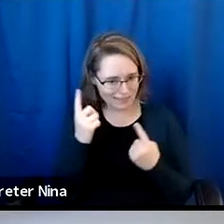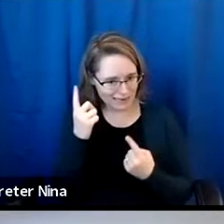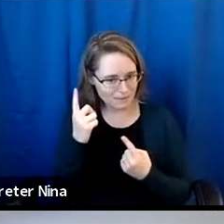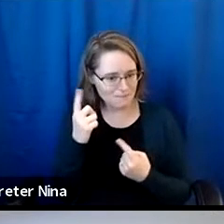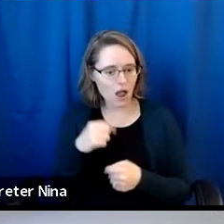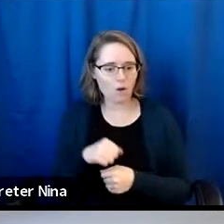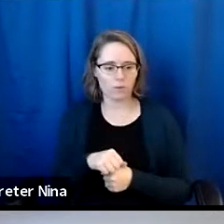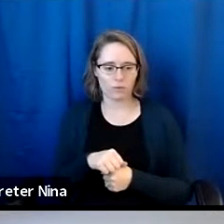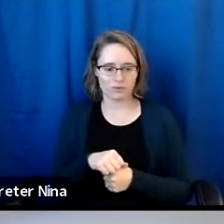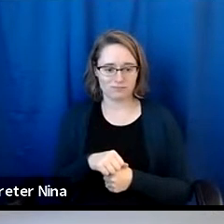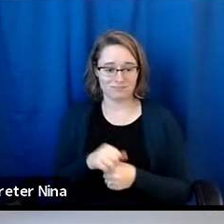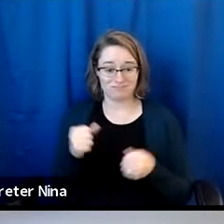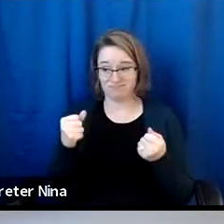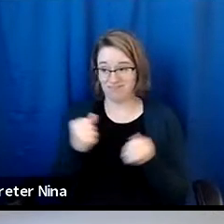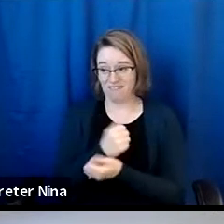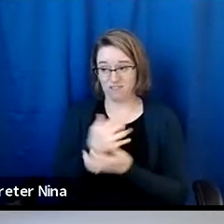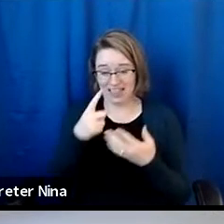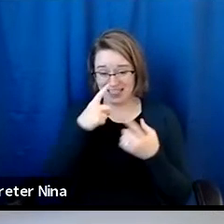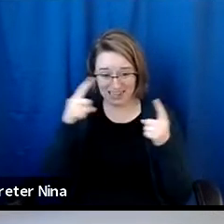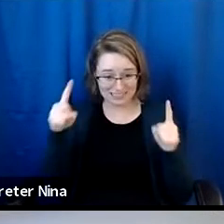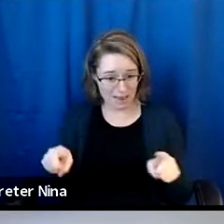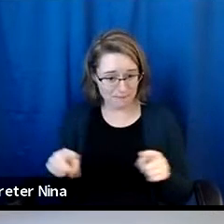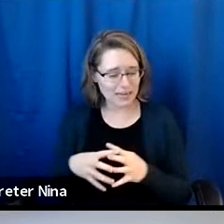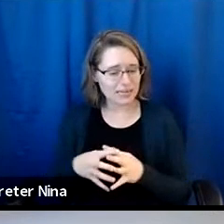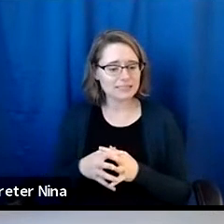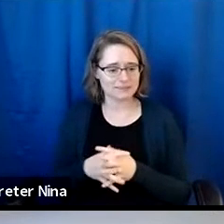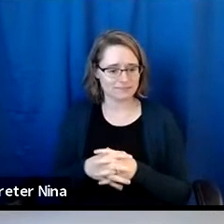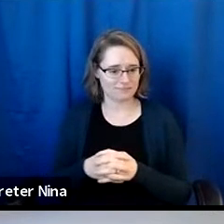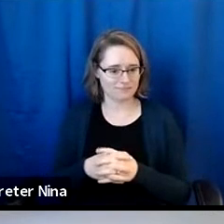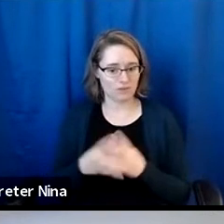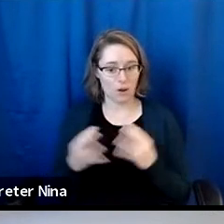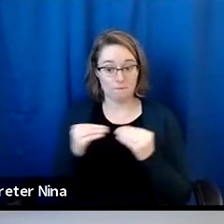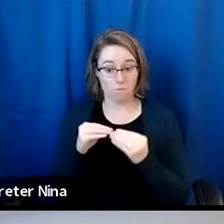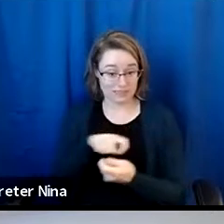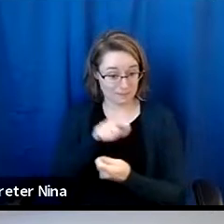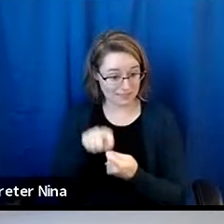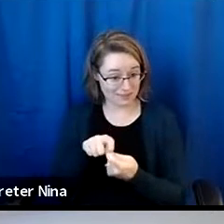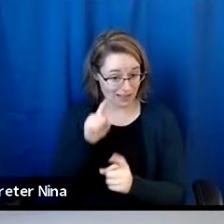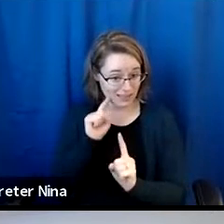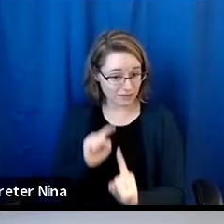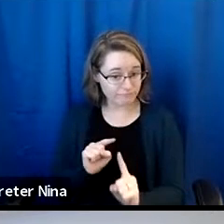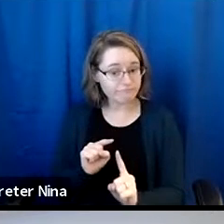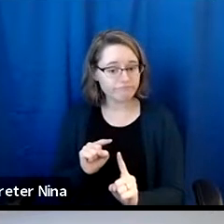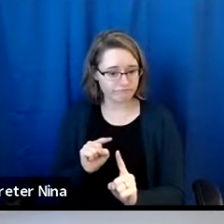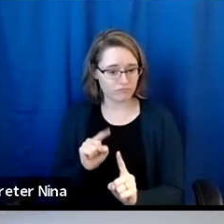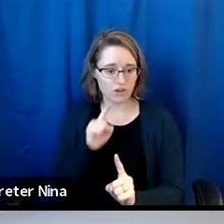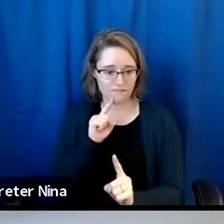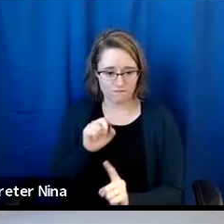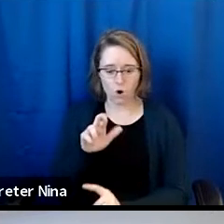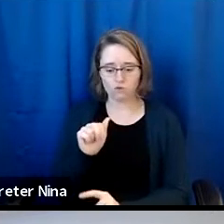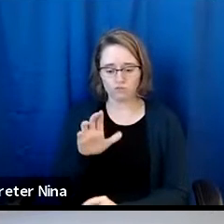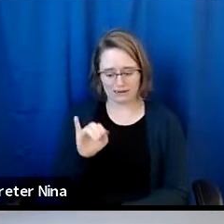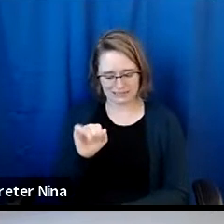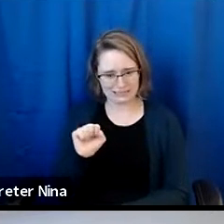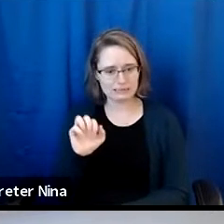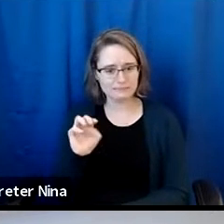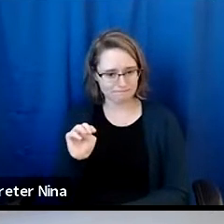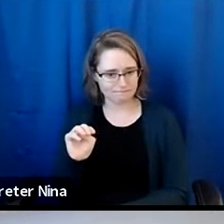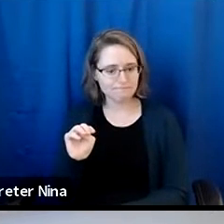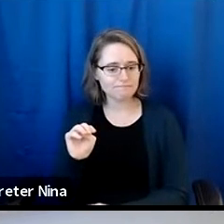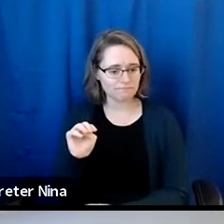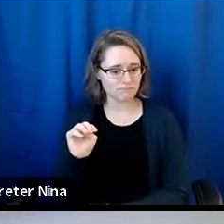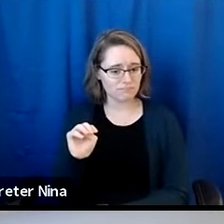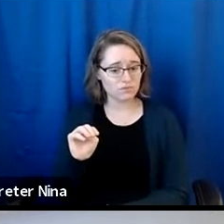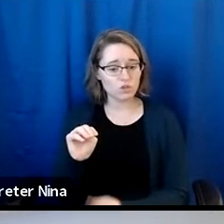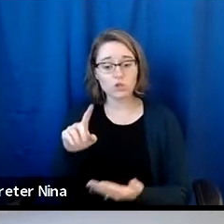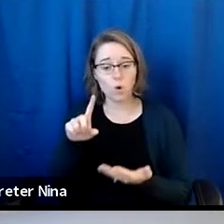consider everything that's happening, even more specifically when it comes to racism. So the